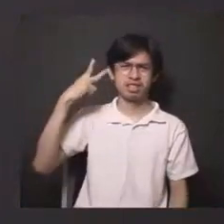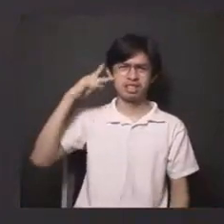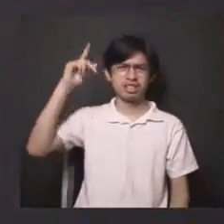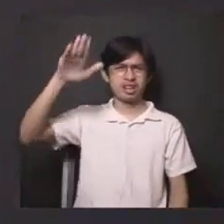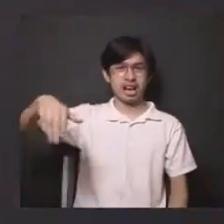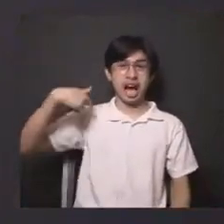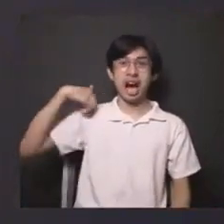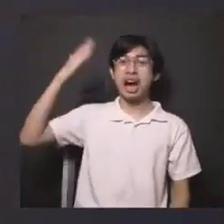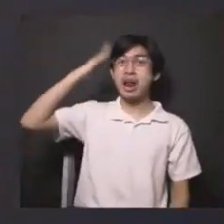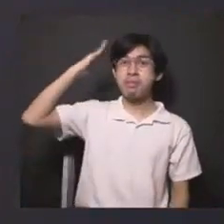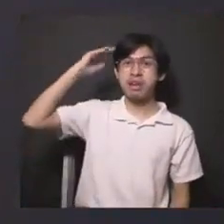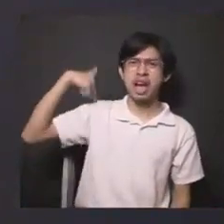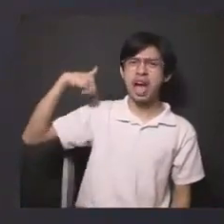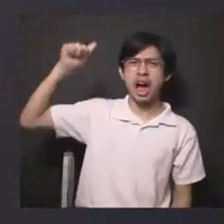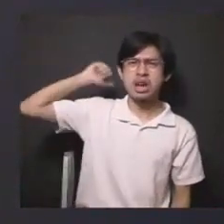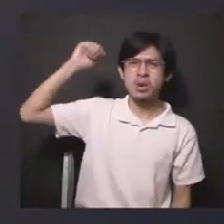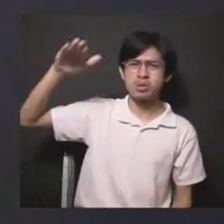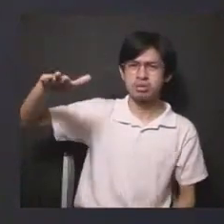read